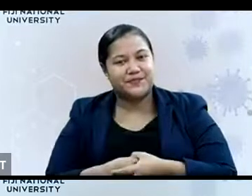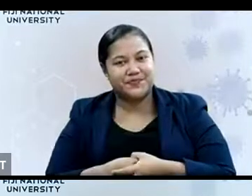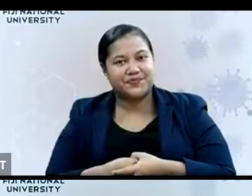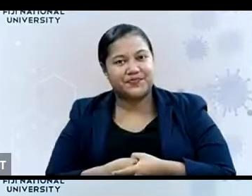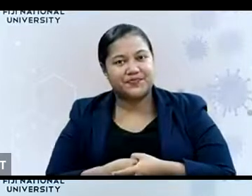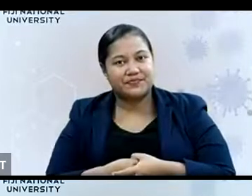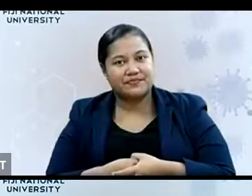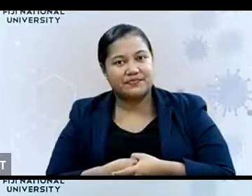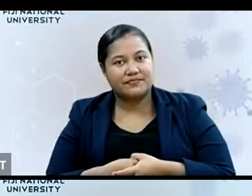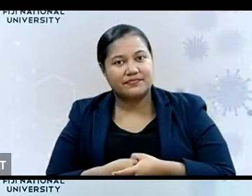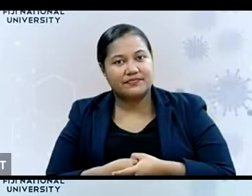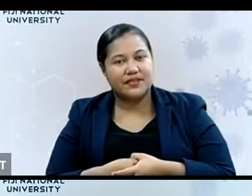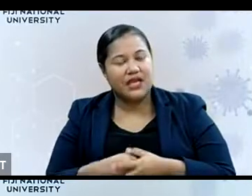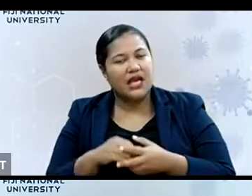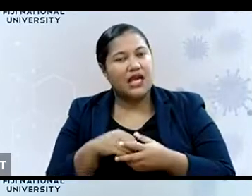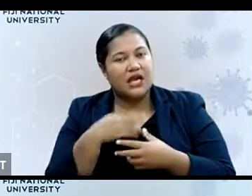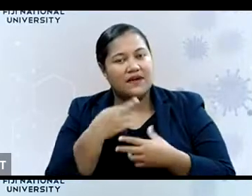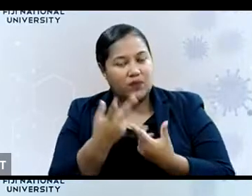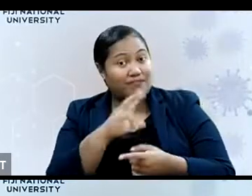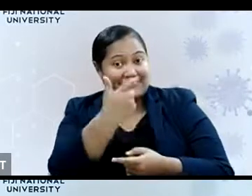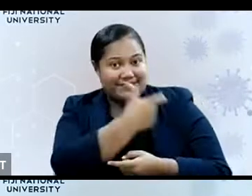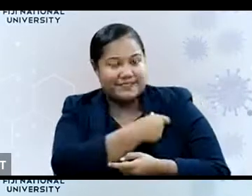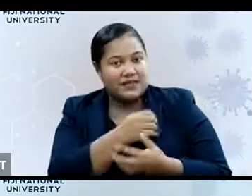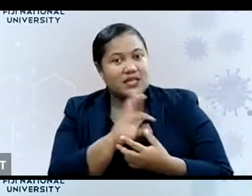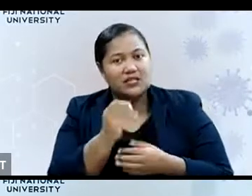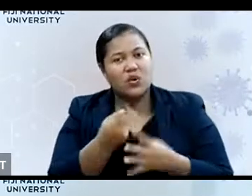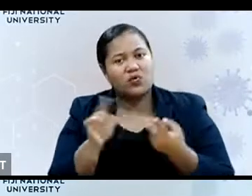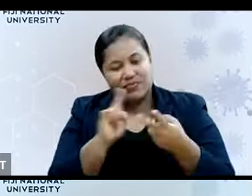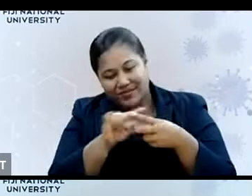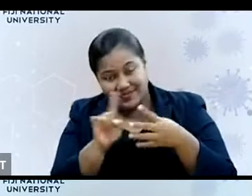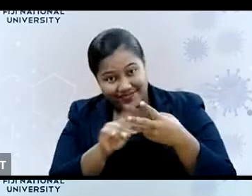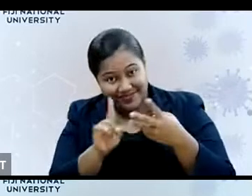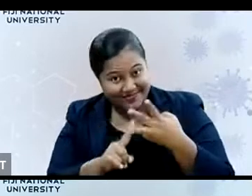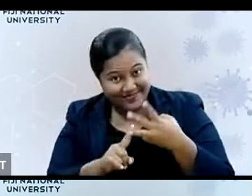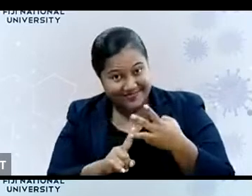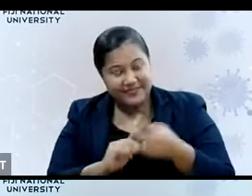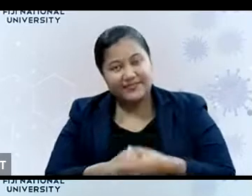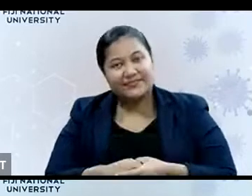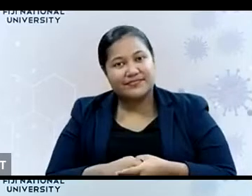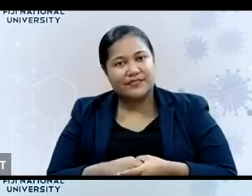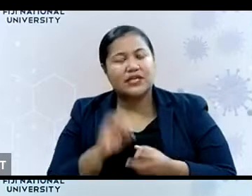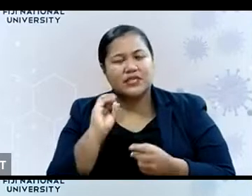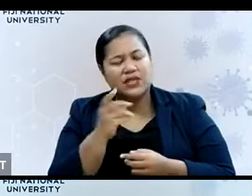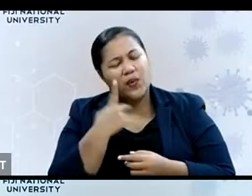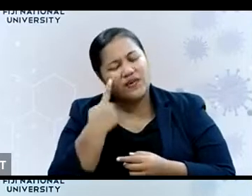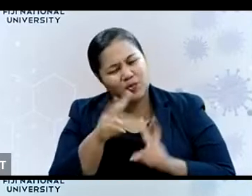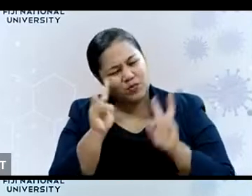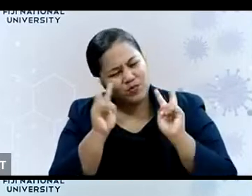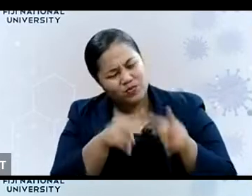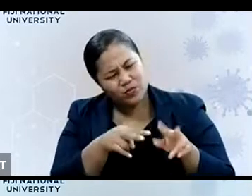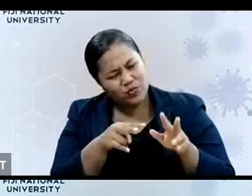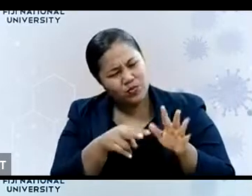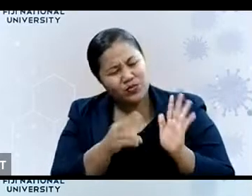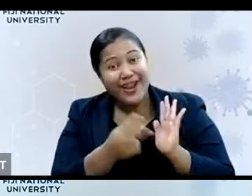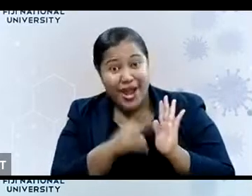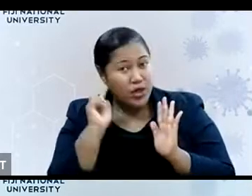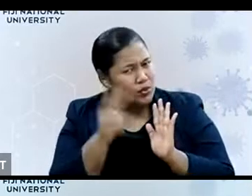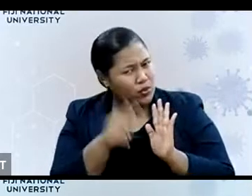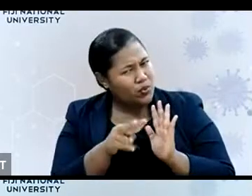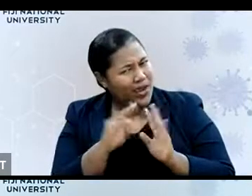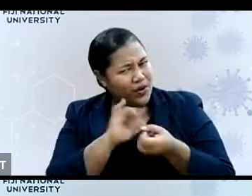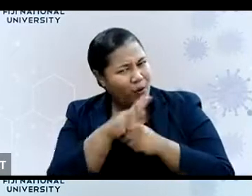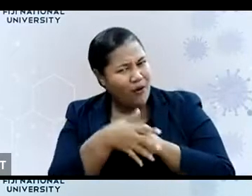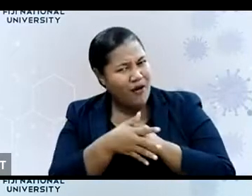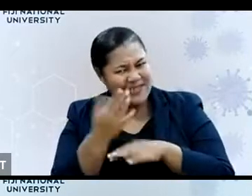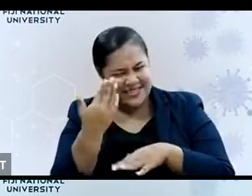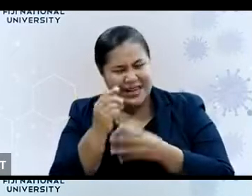associated with vaccination. And so to take those three things sequentially, if you look at COVID-19 across the world,